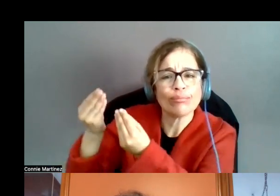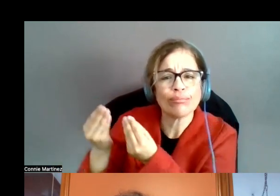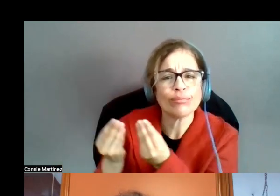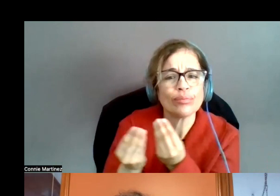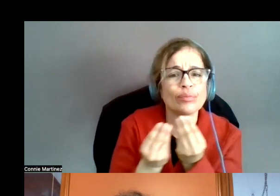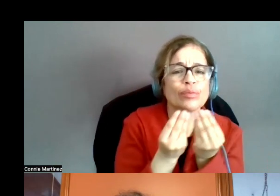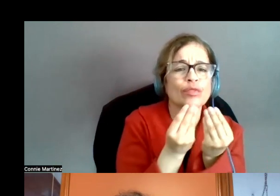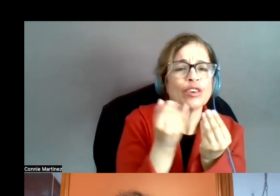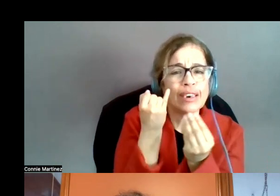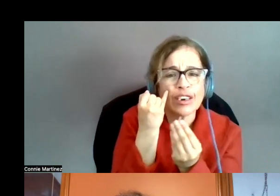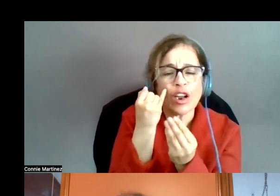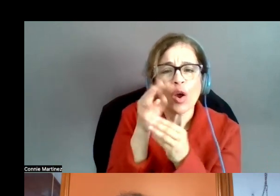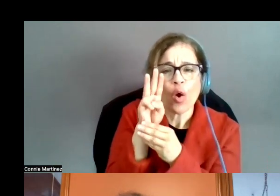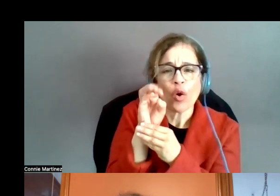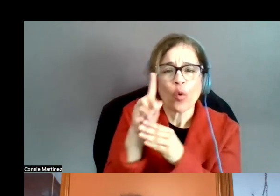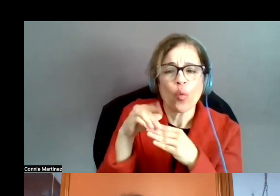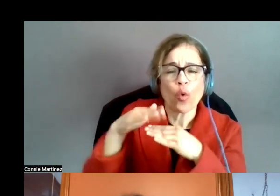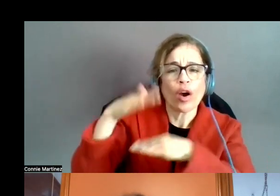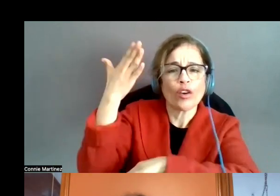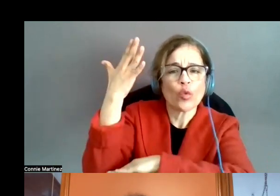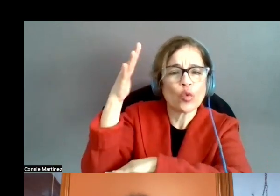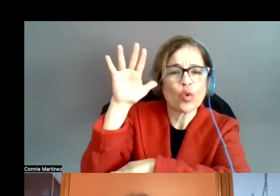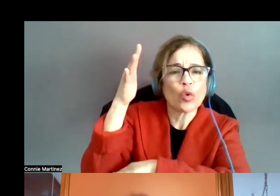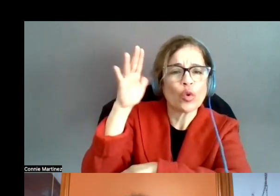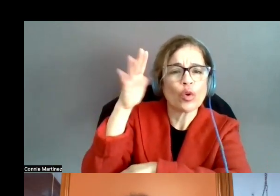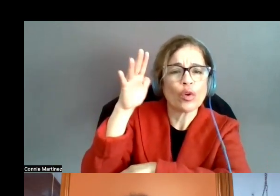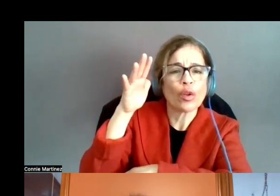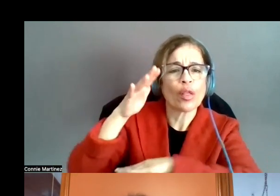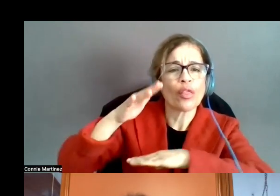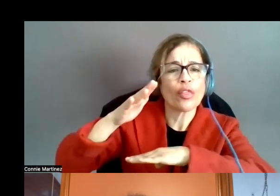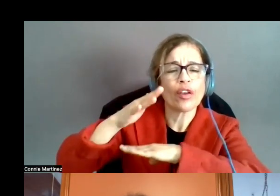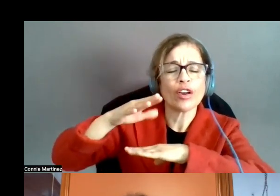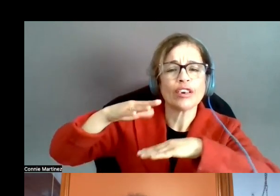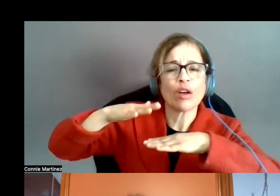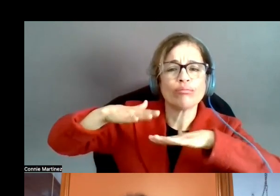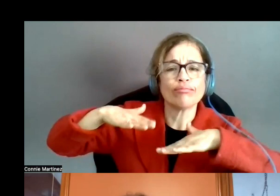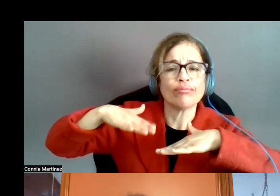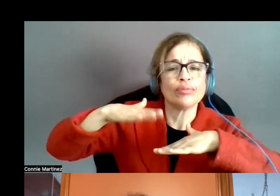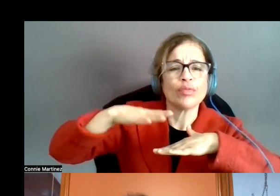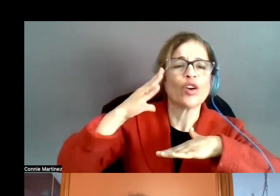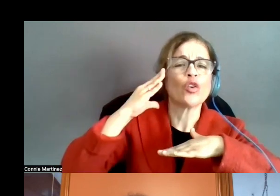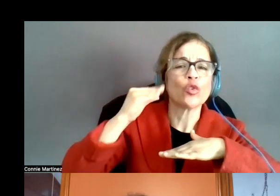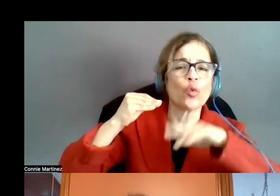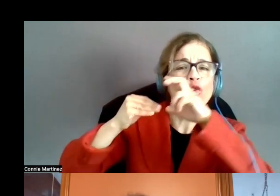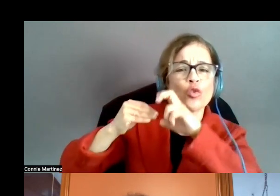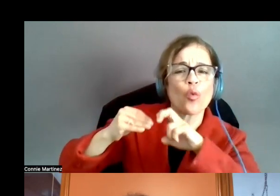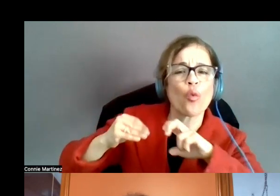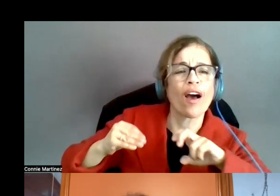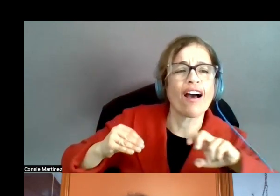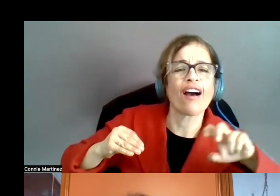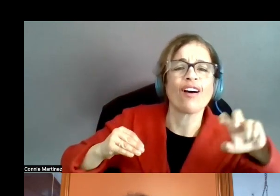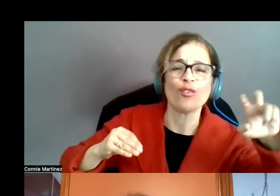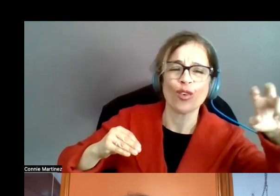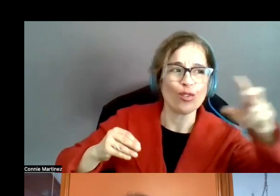you hit the root of the tree, the reverberation of the sound will travel